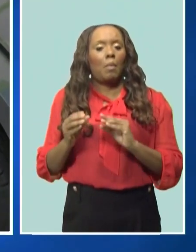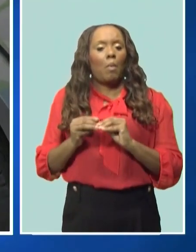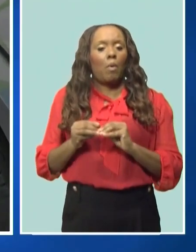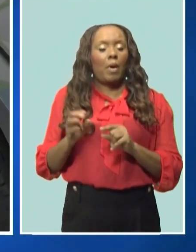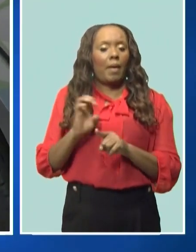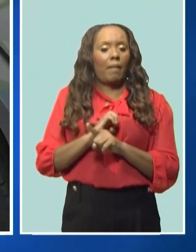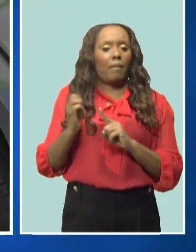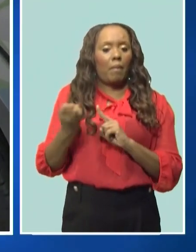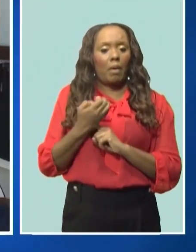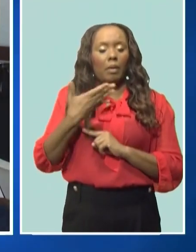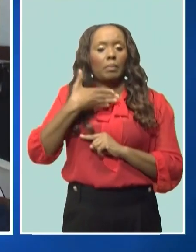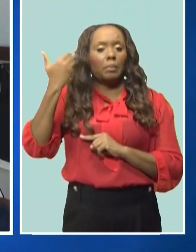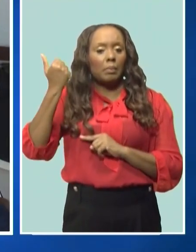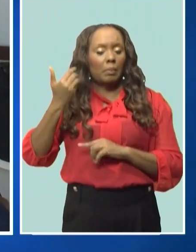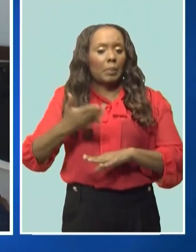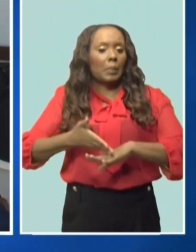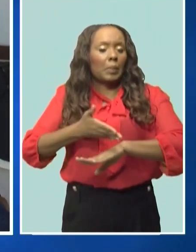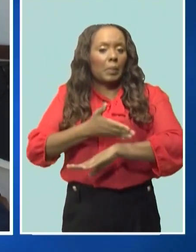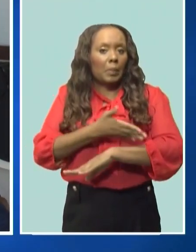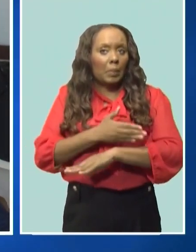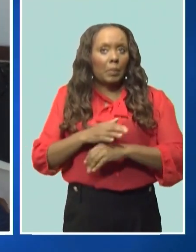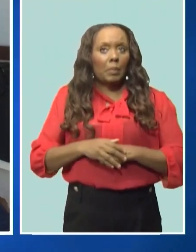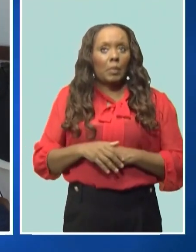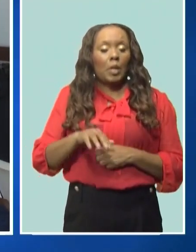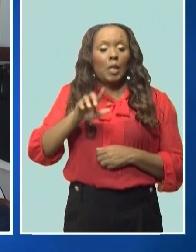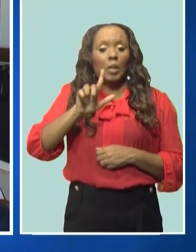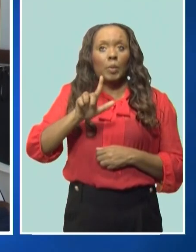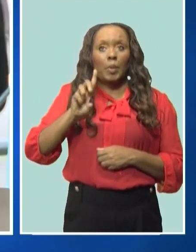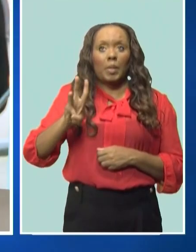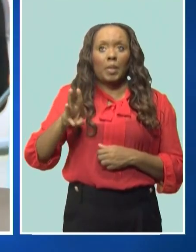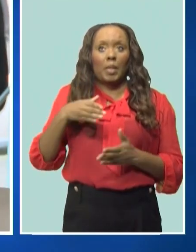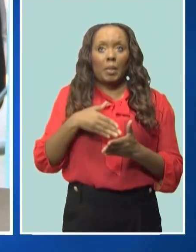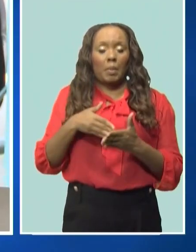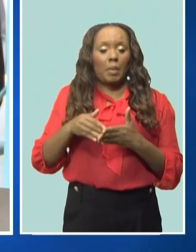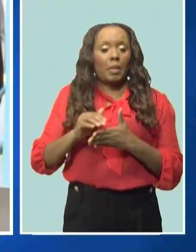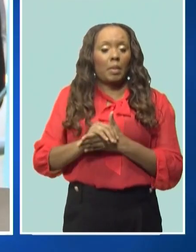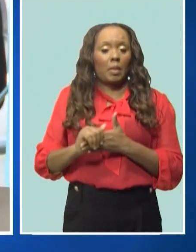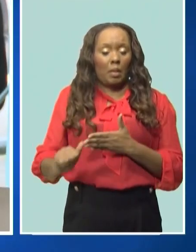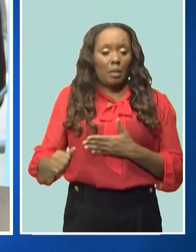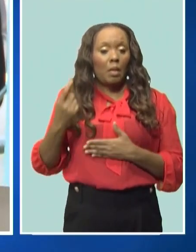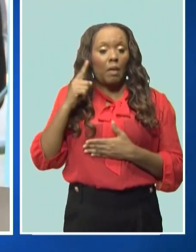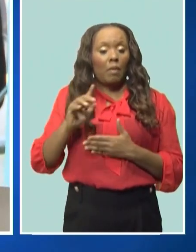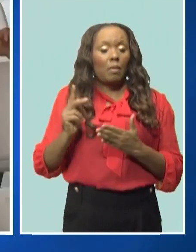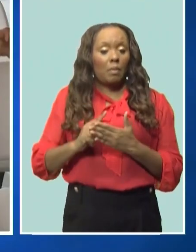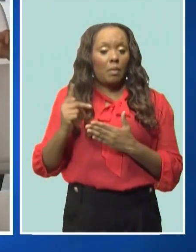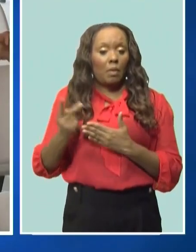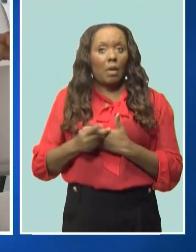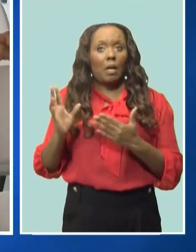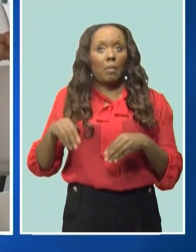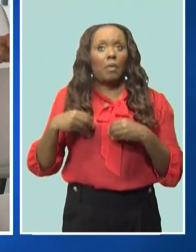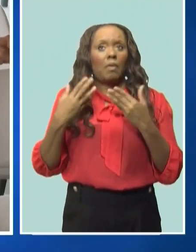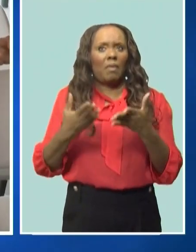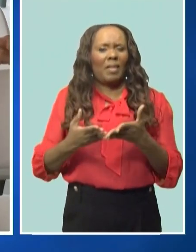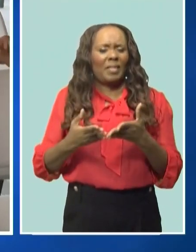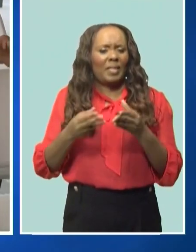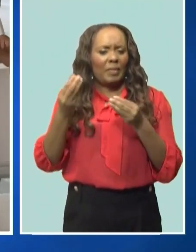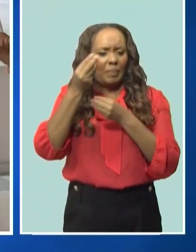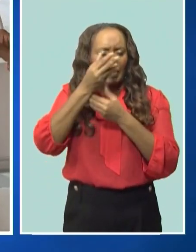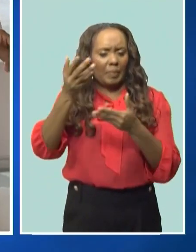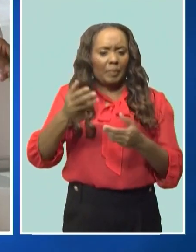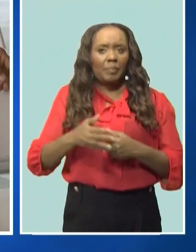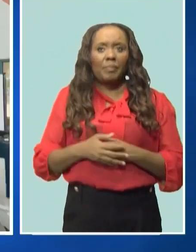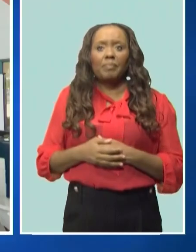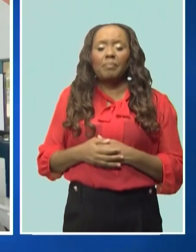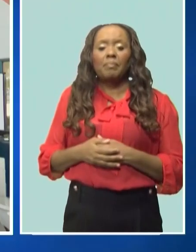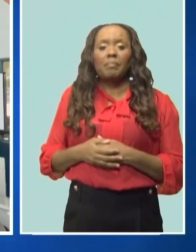where its mouth is. He says $26 million has been allocated for the initiative and provides some details. Component one